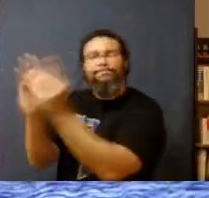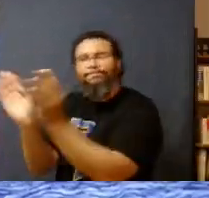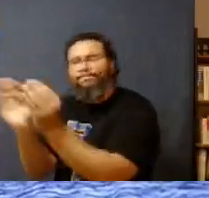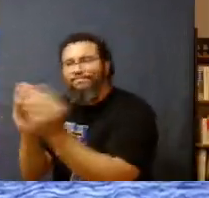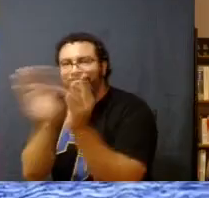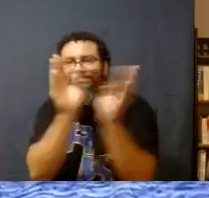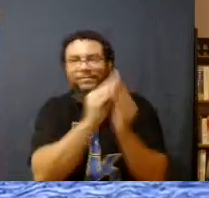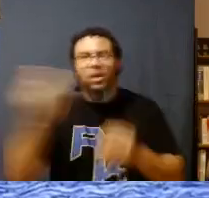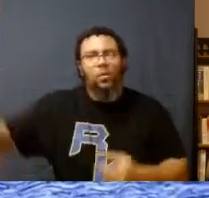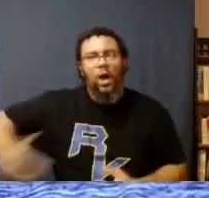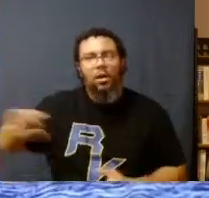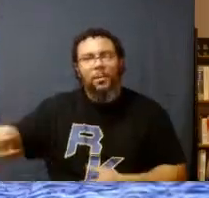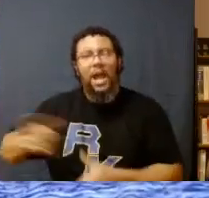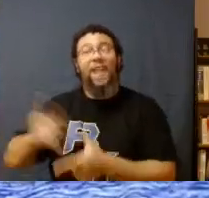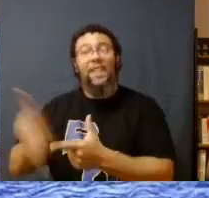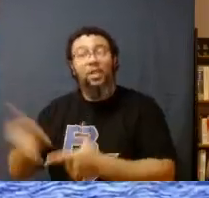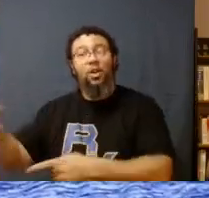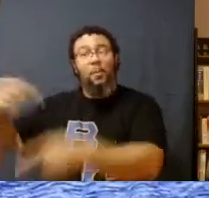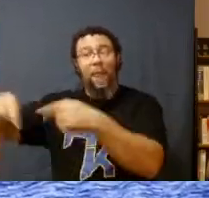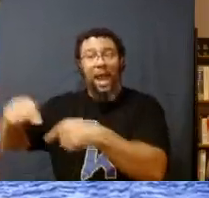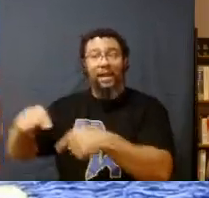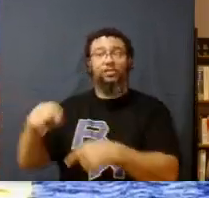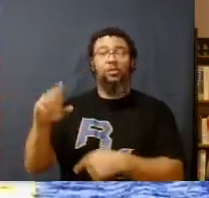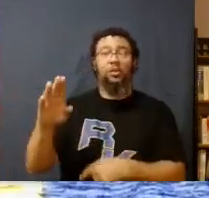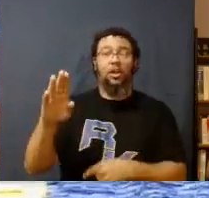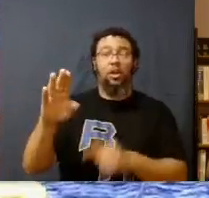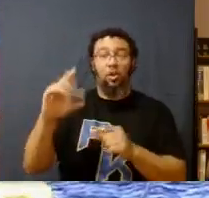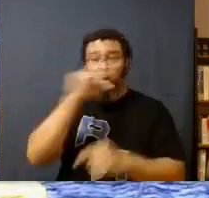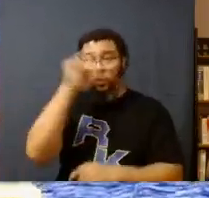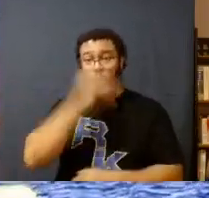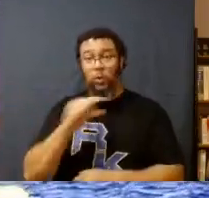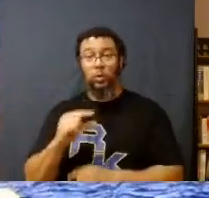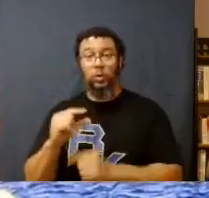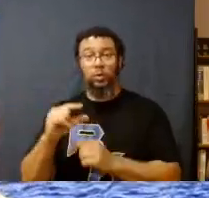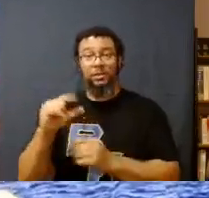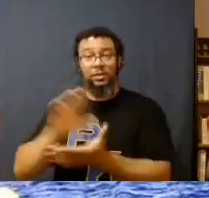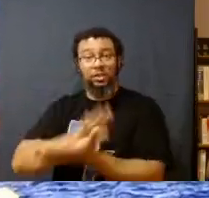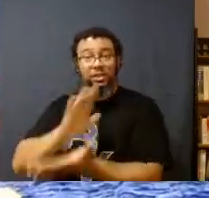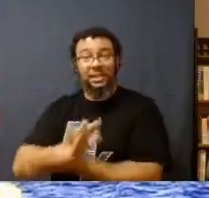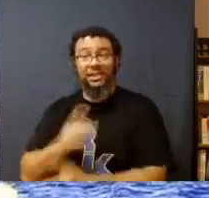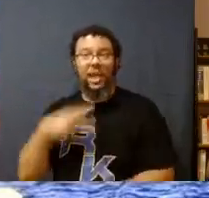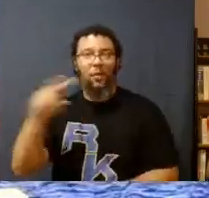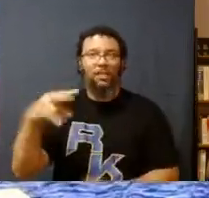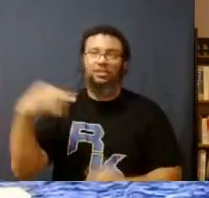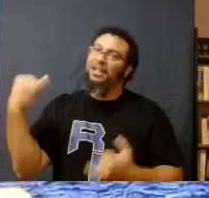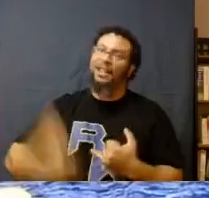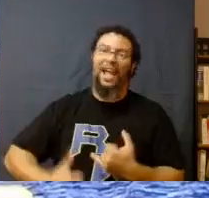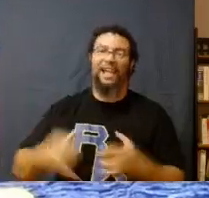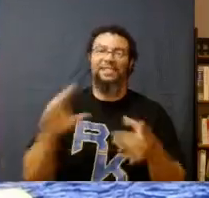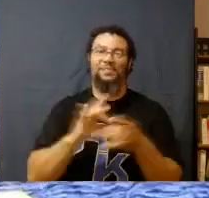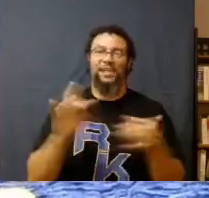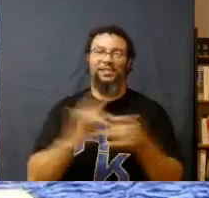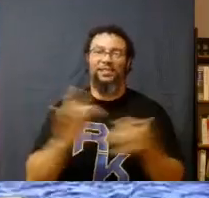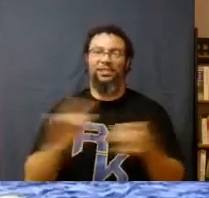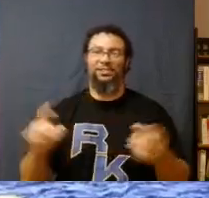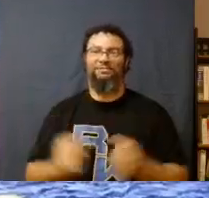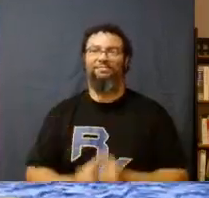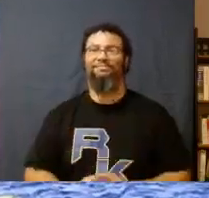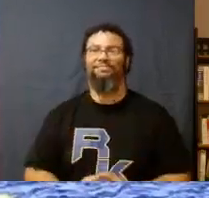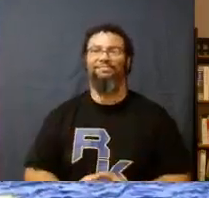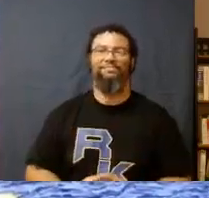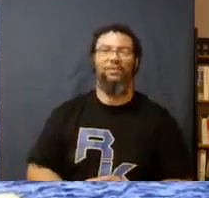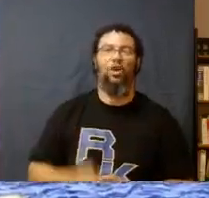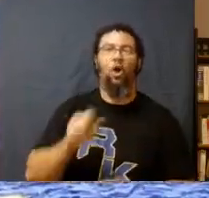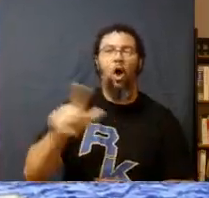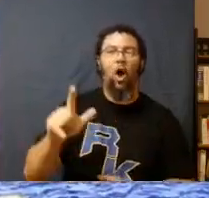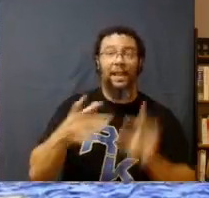then go back to that Google Sheet and watch the final message, my final message to you, before this day is done. As a reminder, all of the links